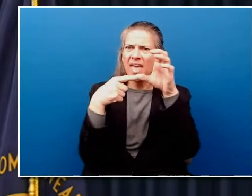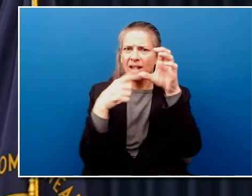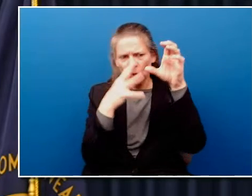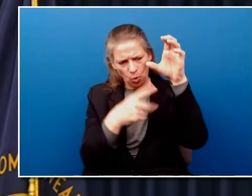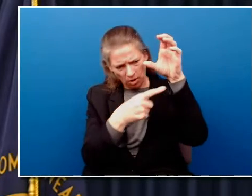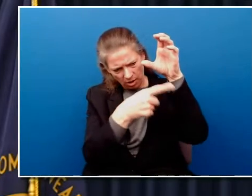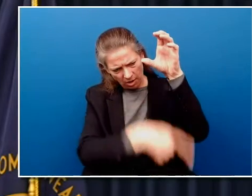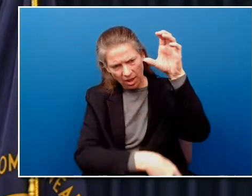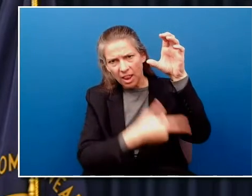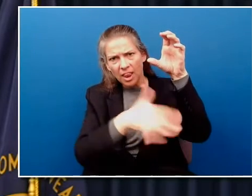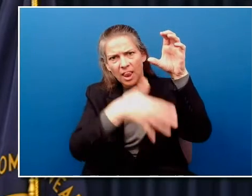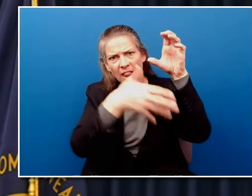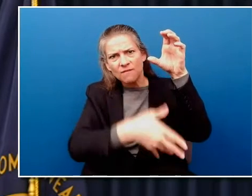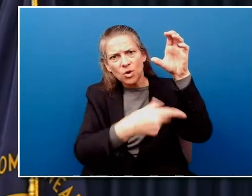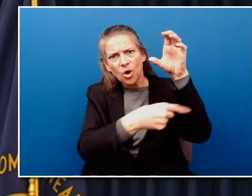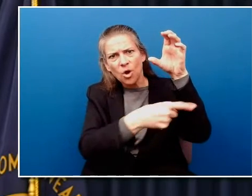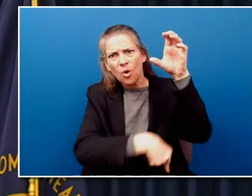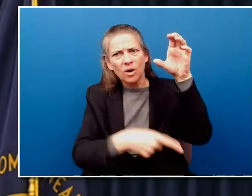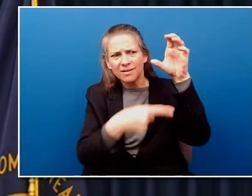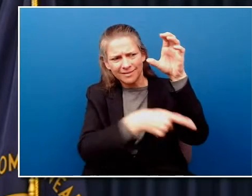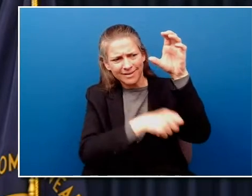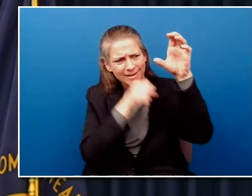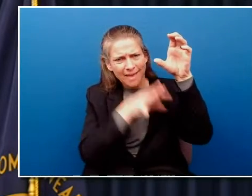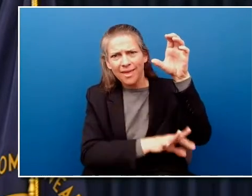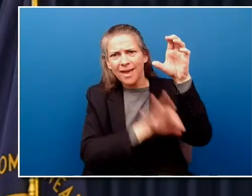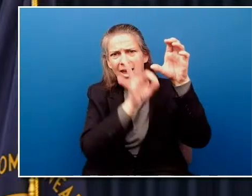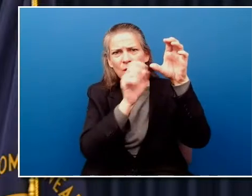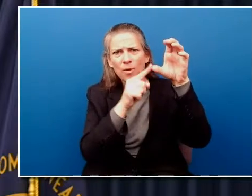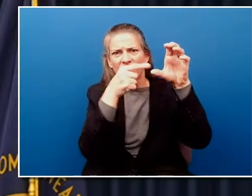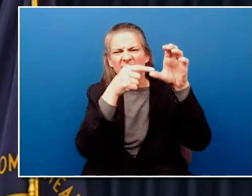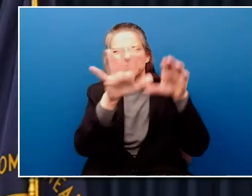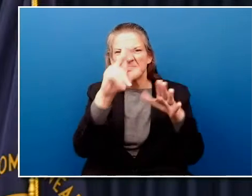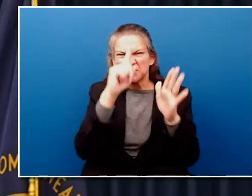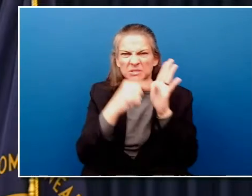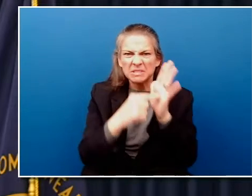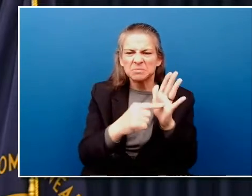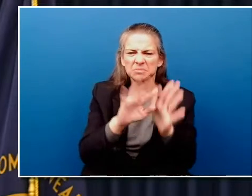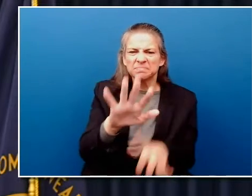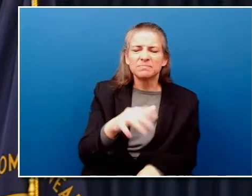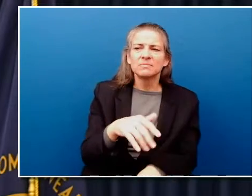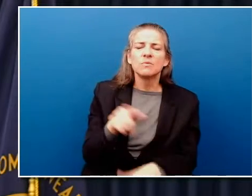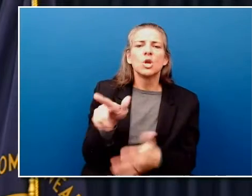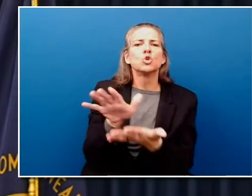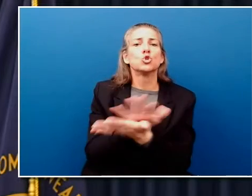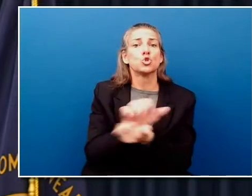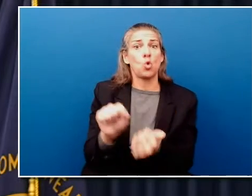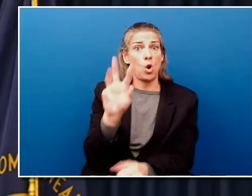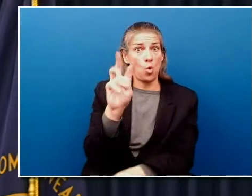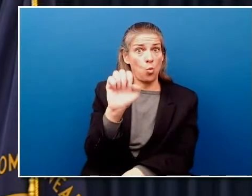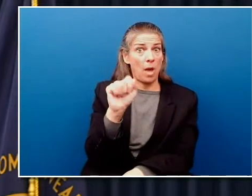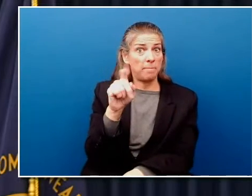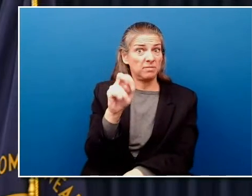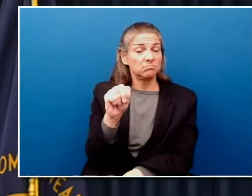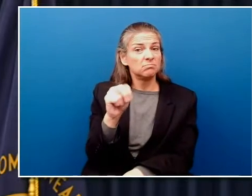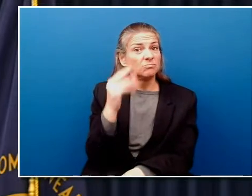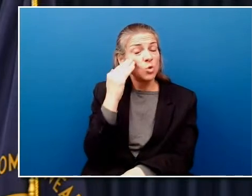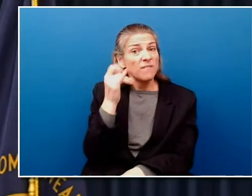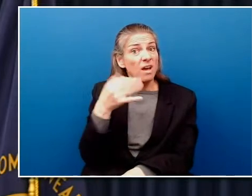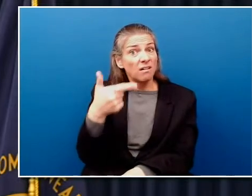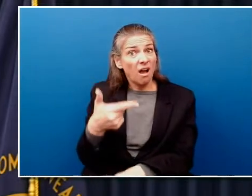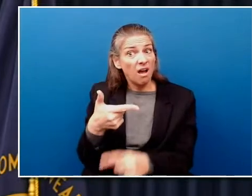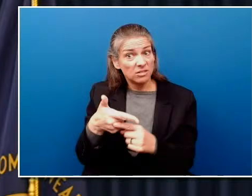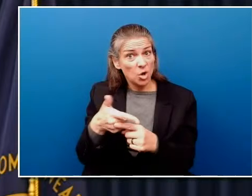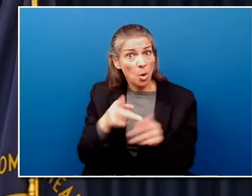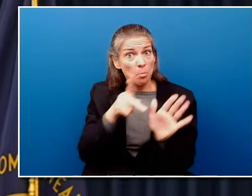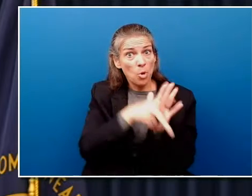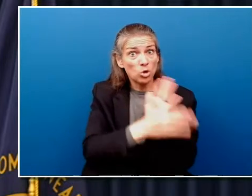in it that didn't have anything to do. I mean, I'll just give you the destroying a weapon that's been used in a murder has nothing to do with